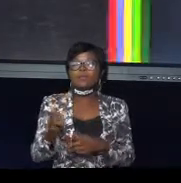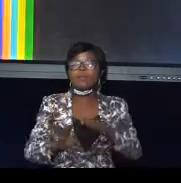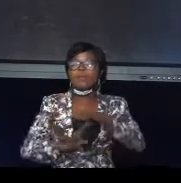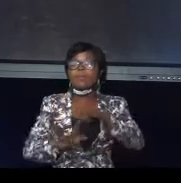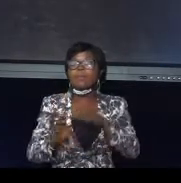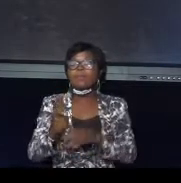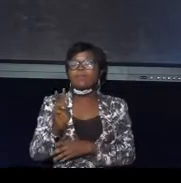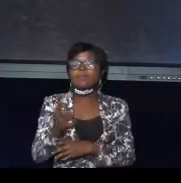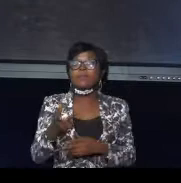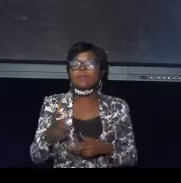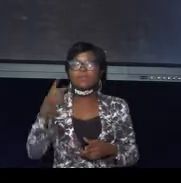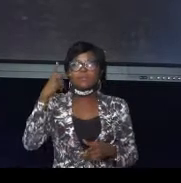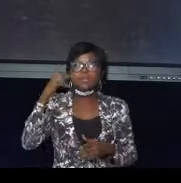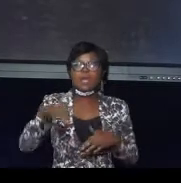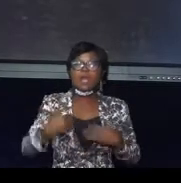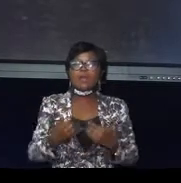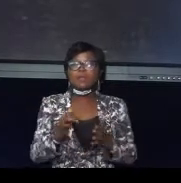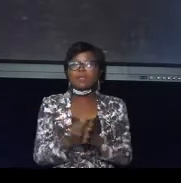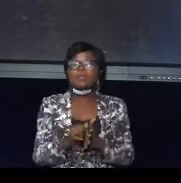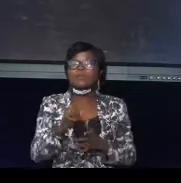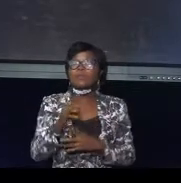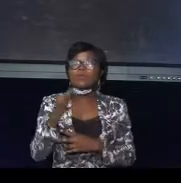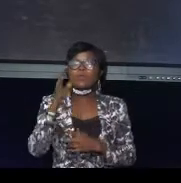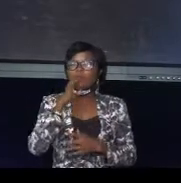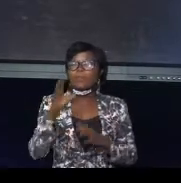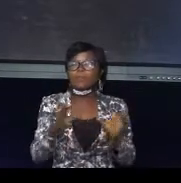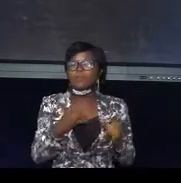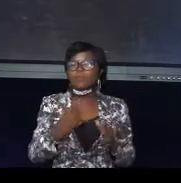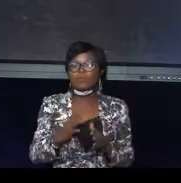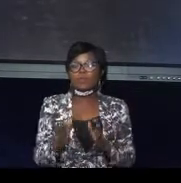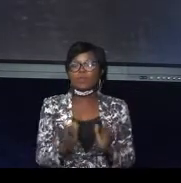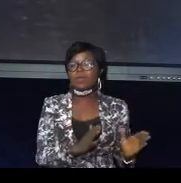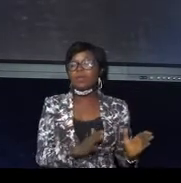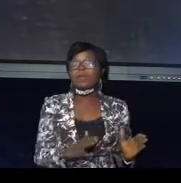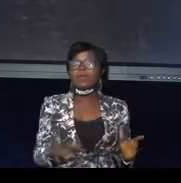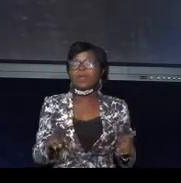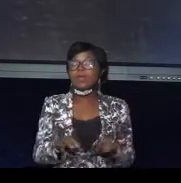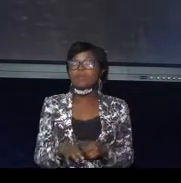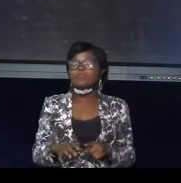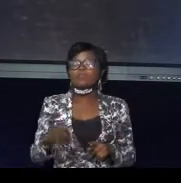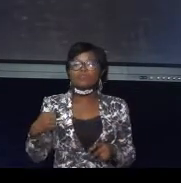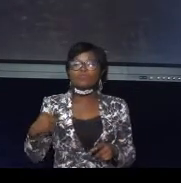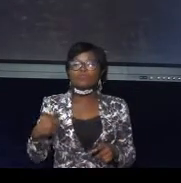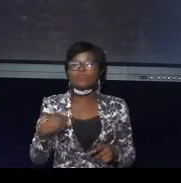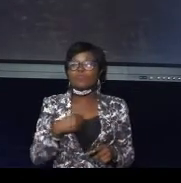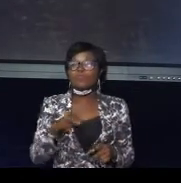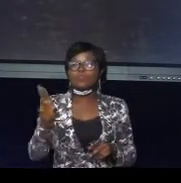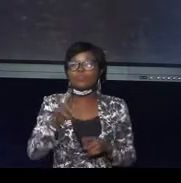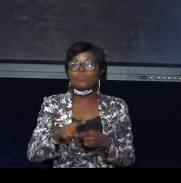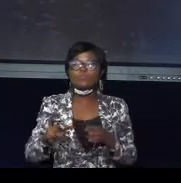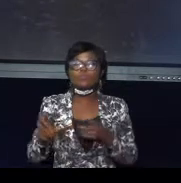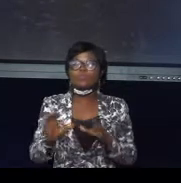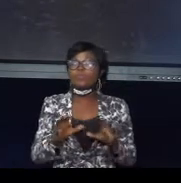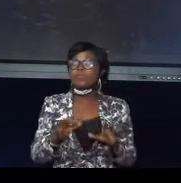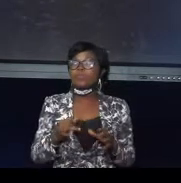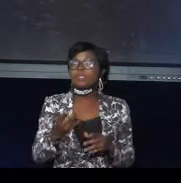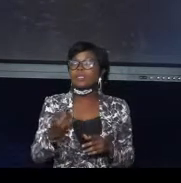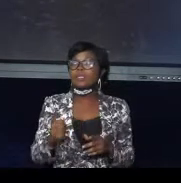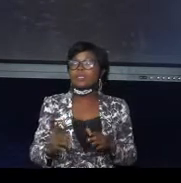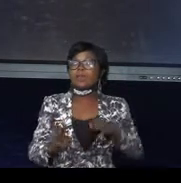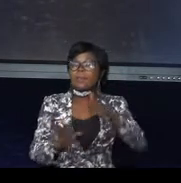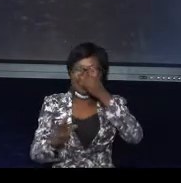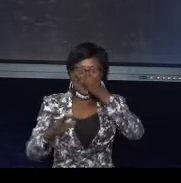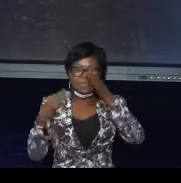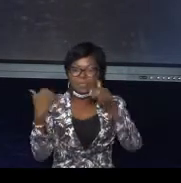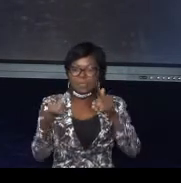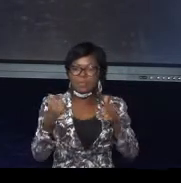Let's just see how that is done. We begin with the subtraction, and of course we arrange as we normally do in base 10. Now 0 minus